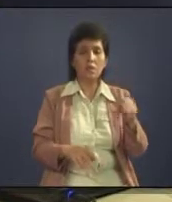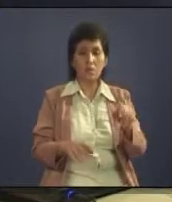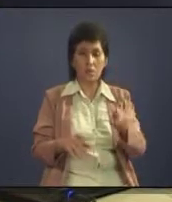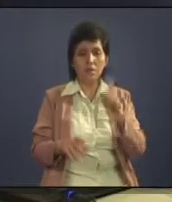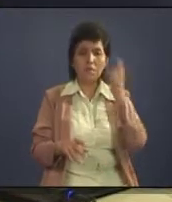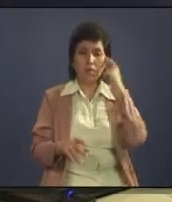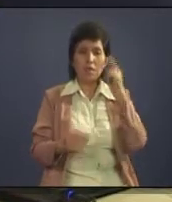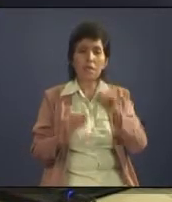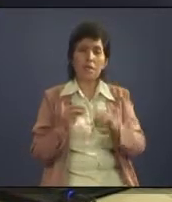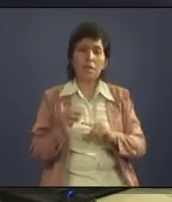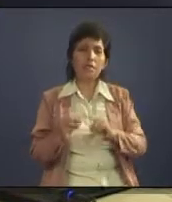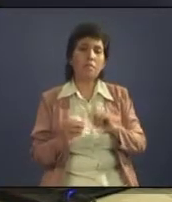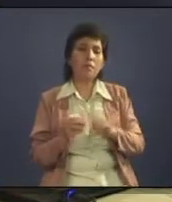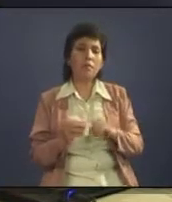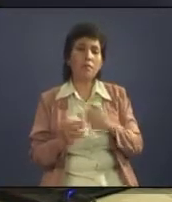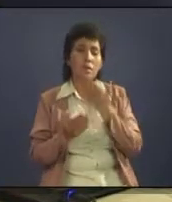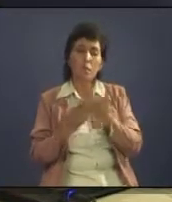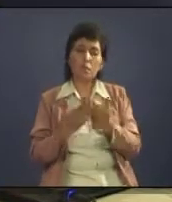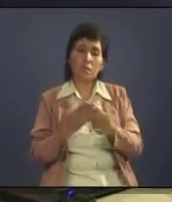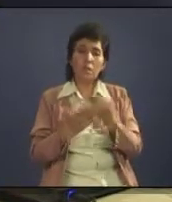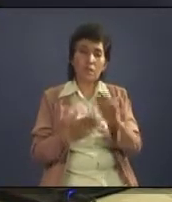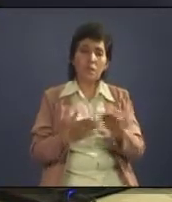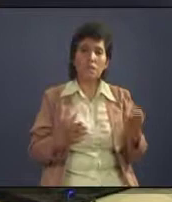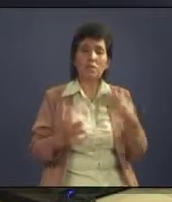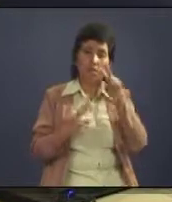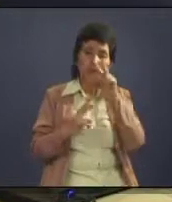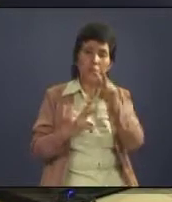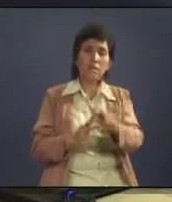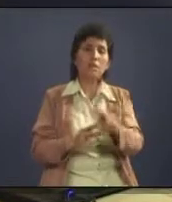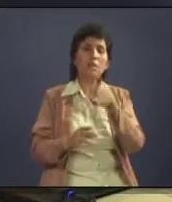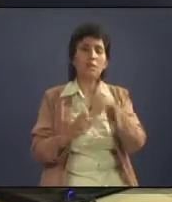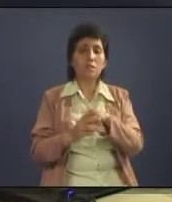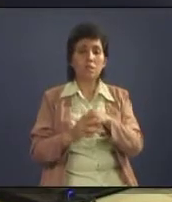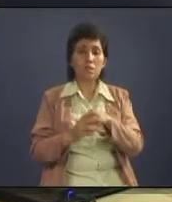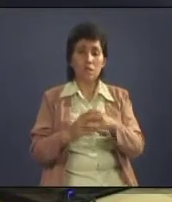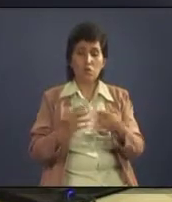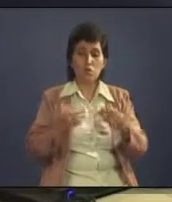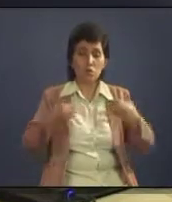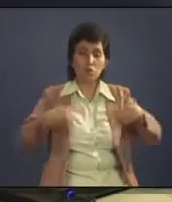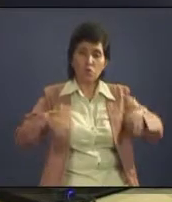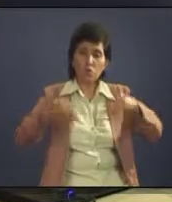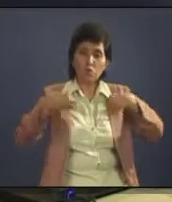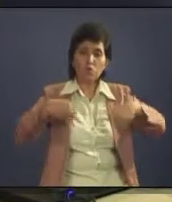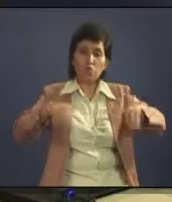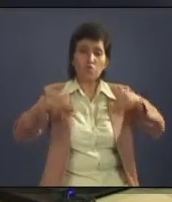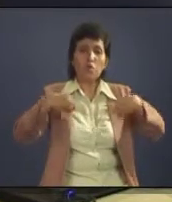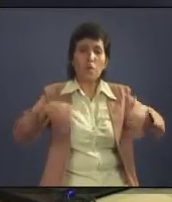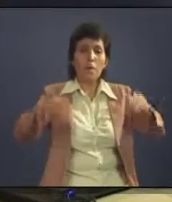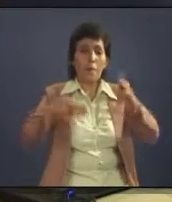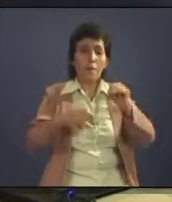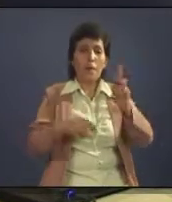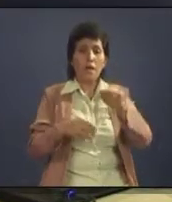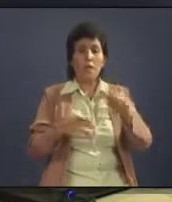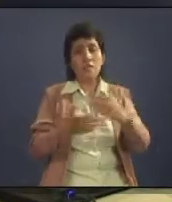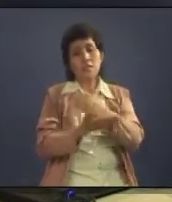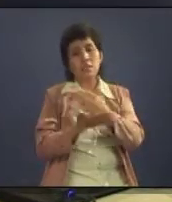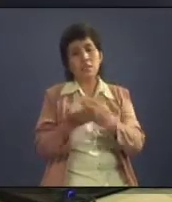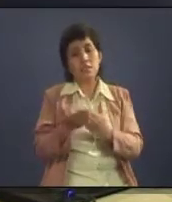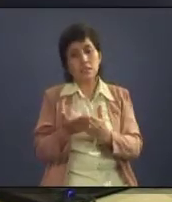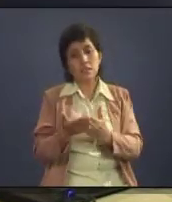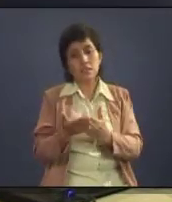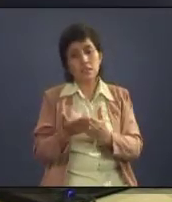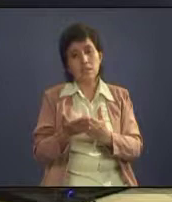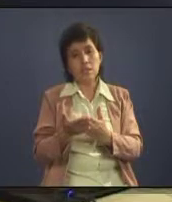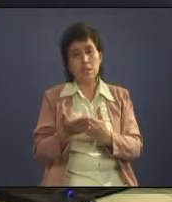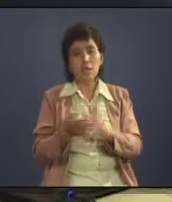the things that we have to think about. But the good thing is that if you look in terms of the supermarkets, they have provided